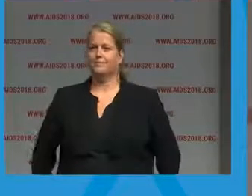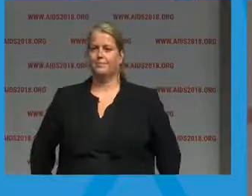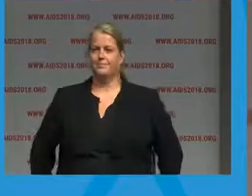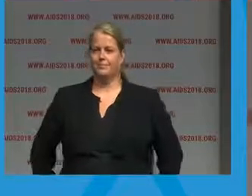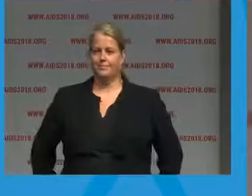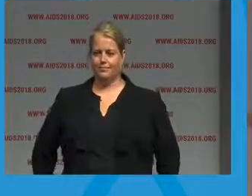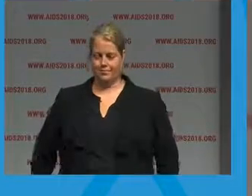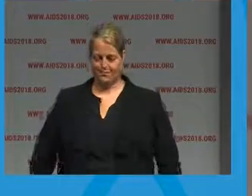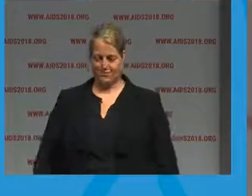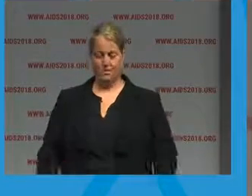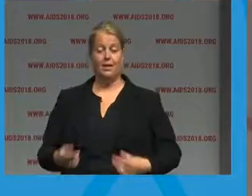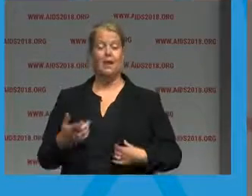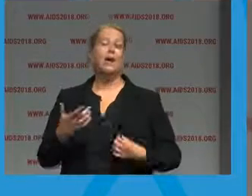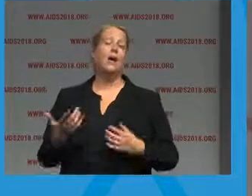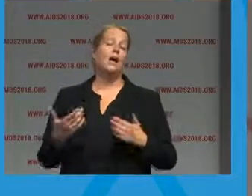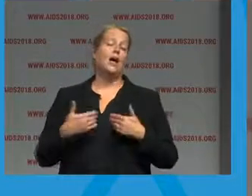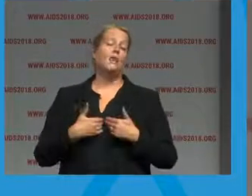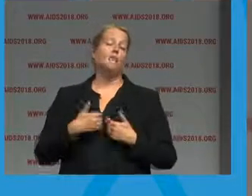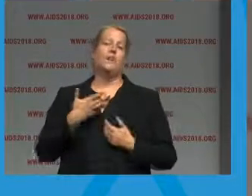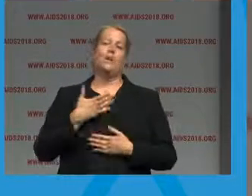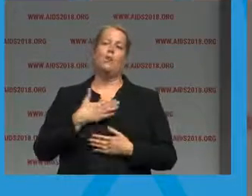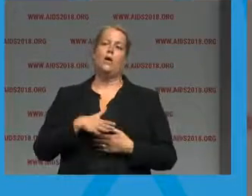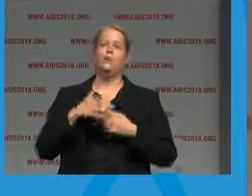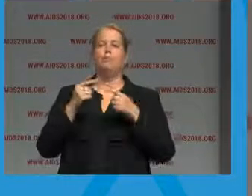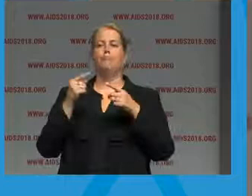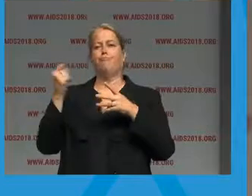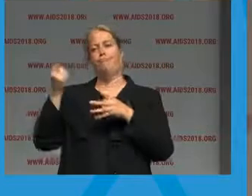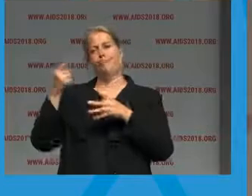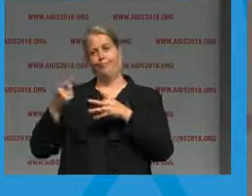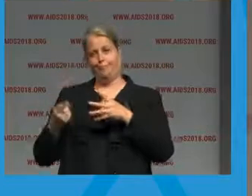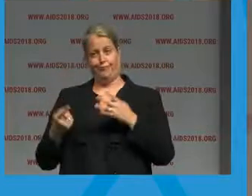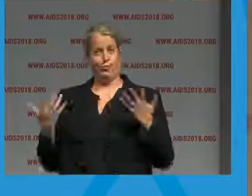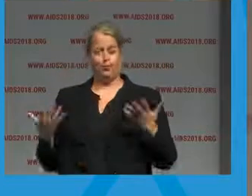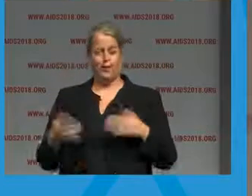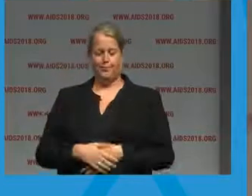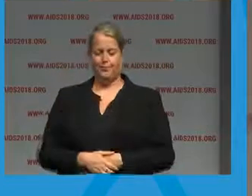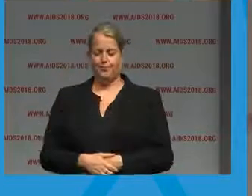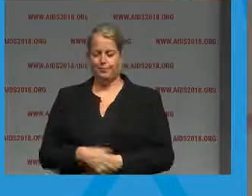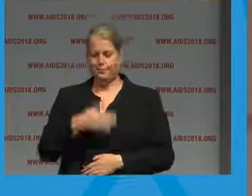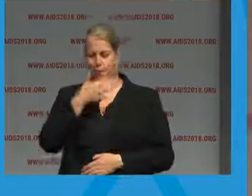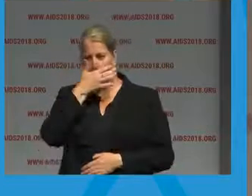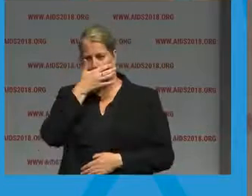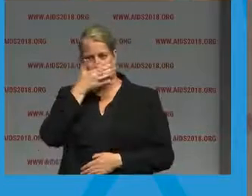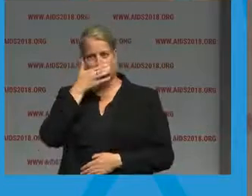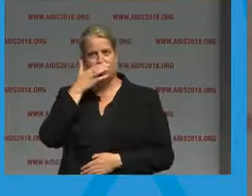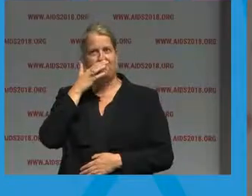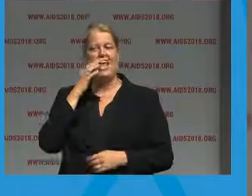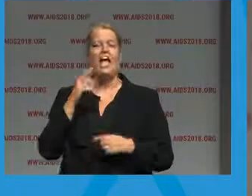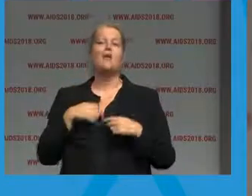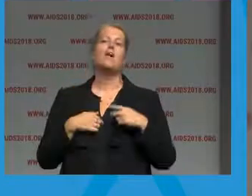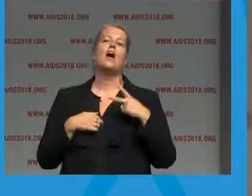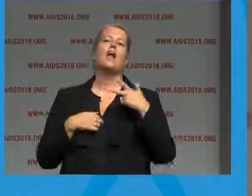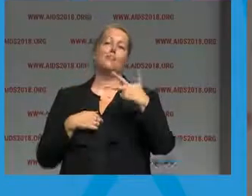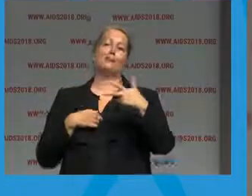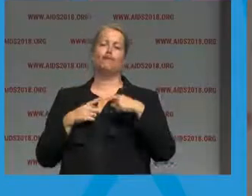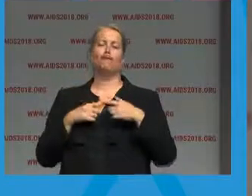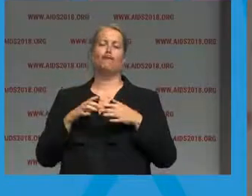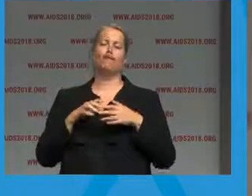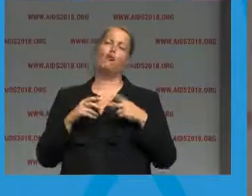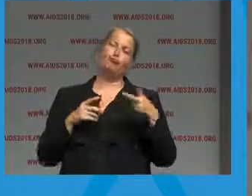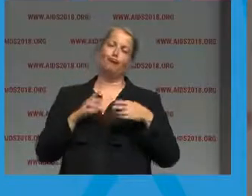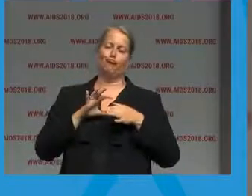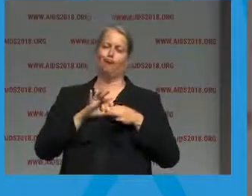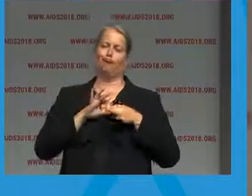So I want to talk about a few points today, and I'll talk about 3 points that are close to my heart. As you heard from